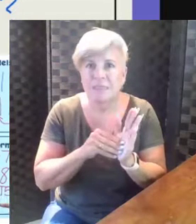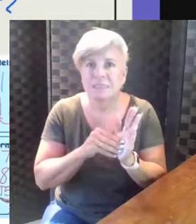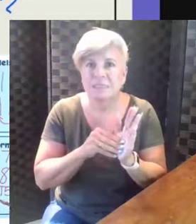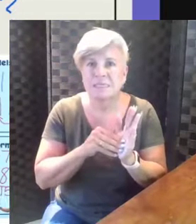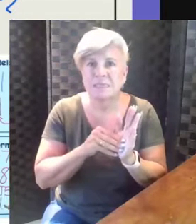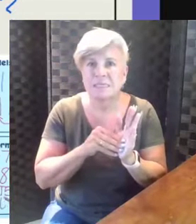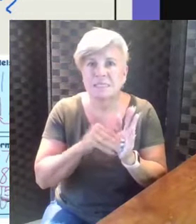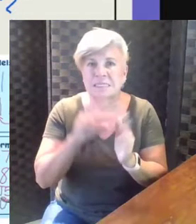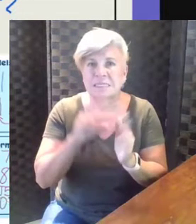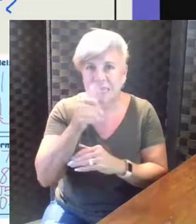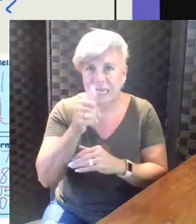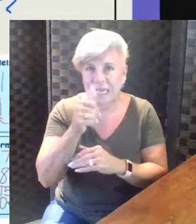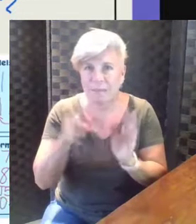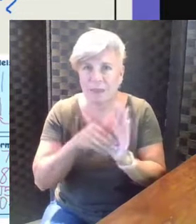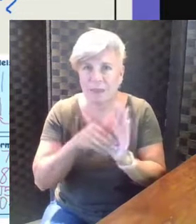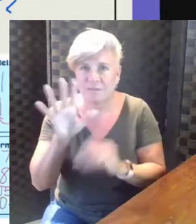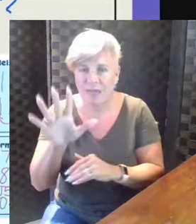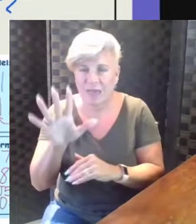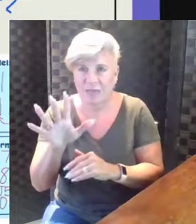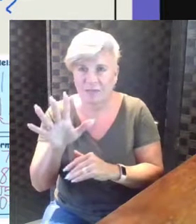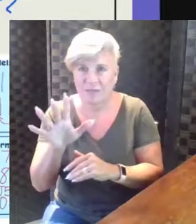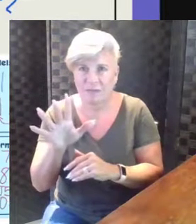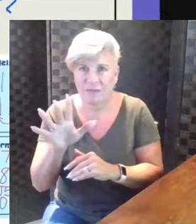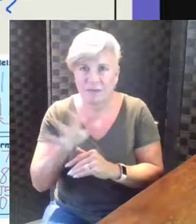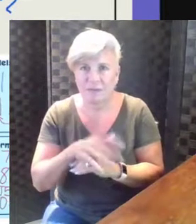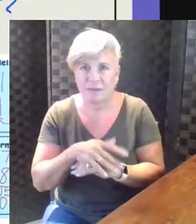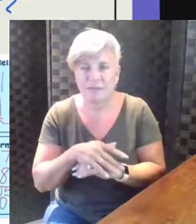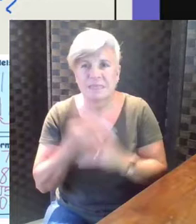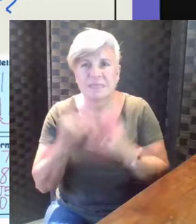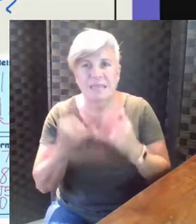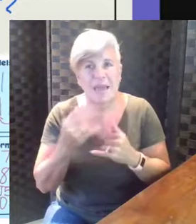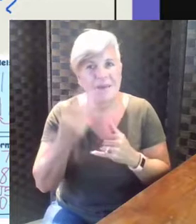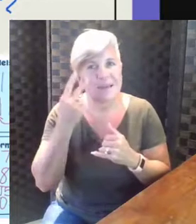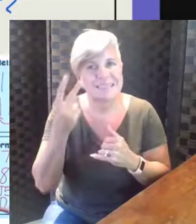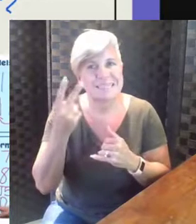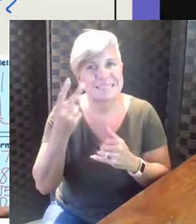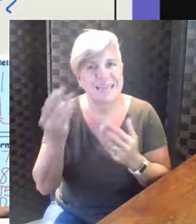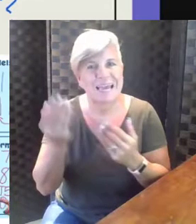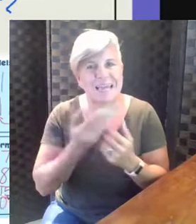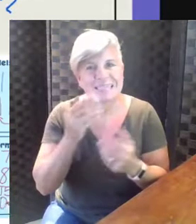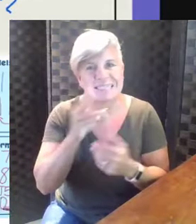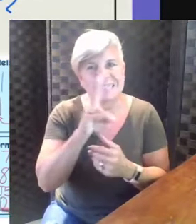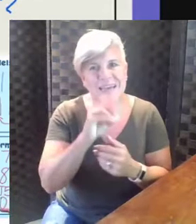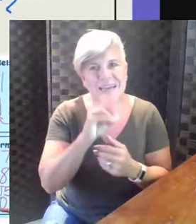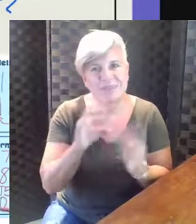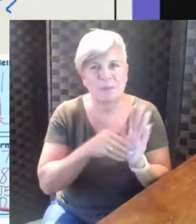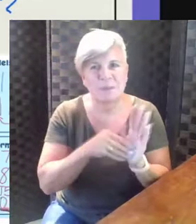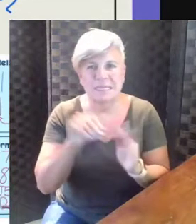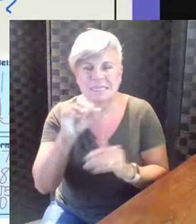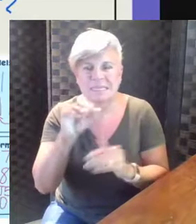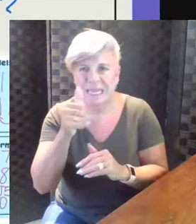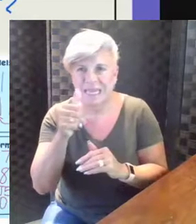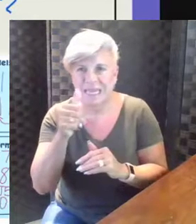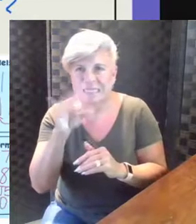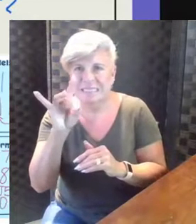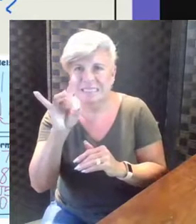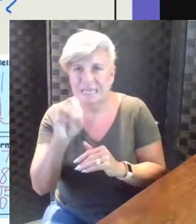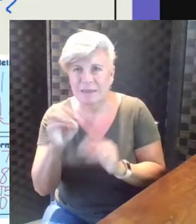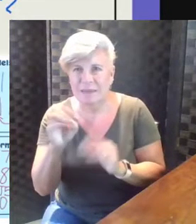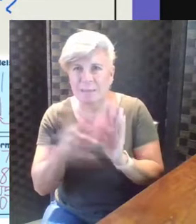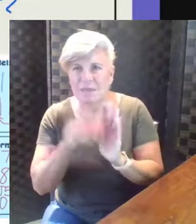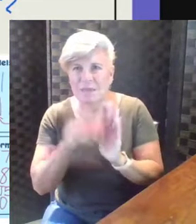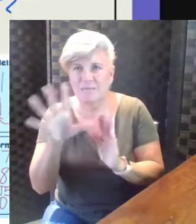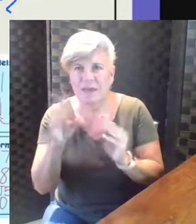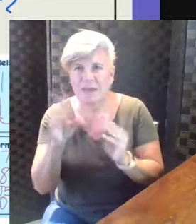into 70 plus 10 plus 5. Because now I can easily see 70 plus 10 would be 80,